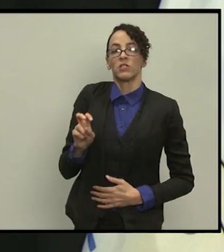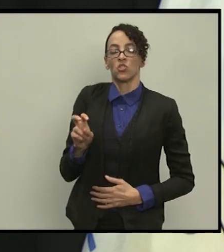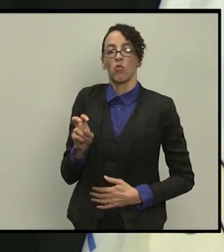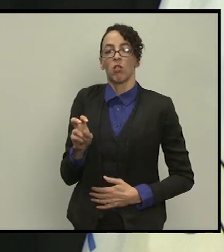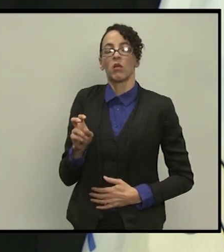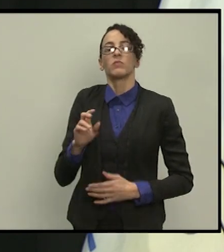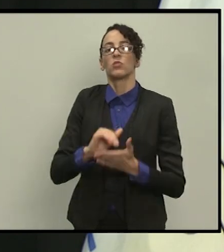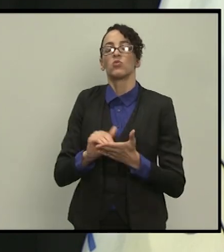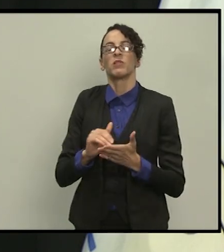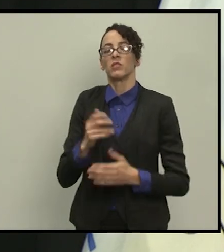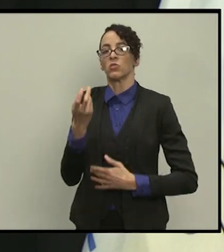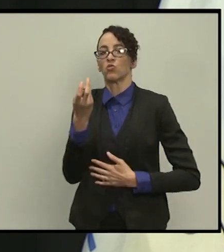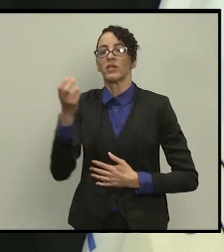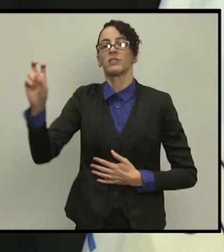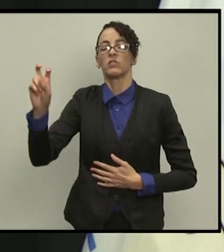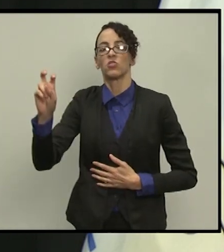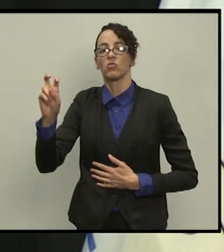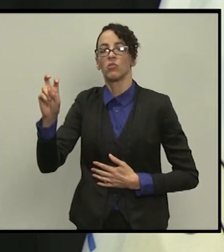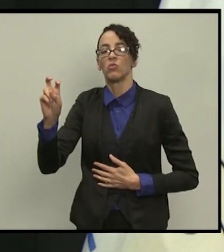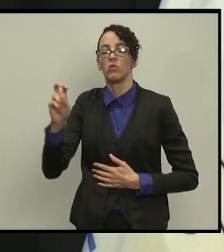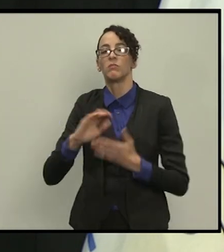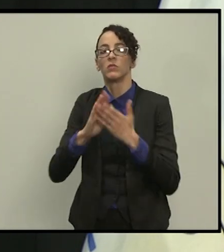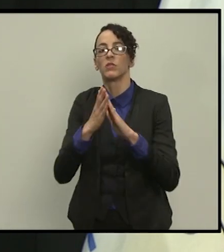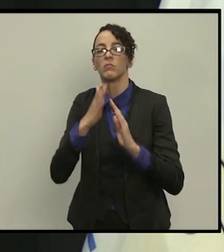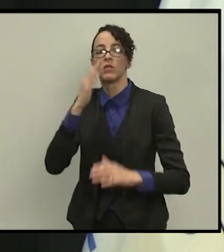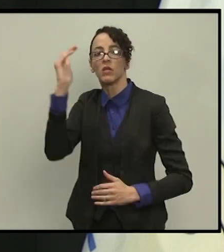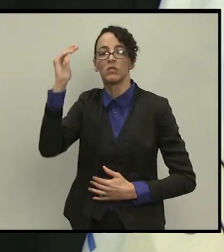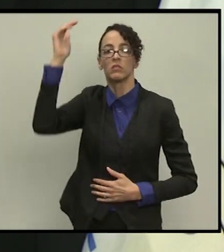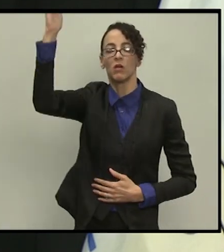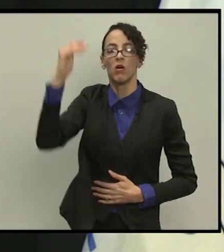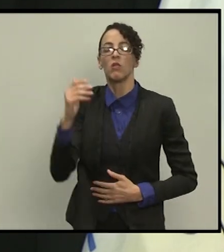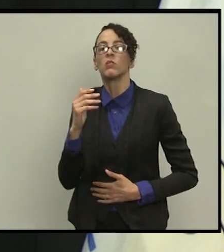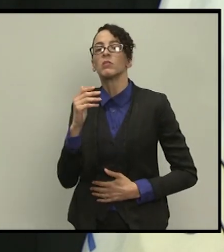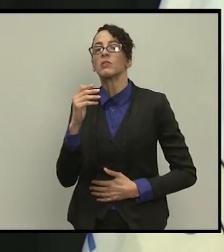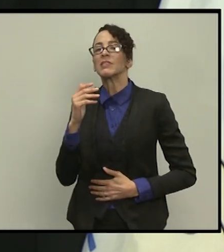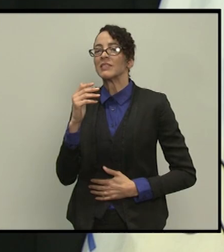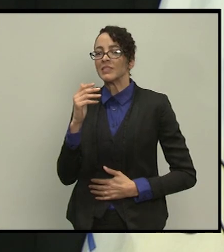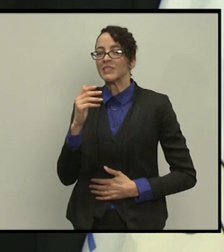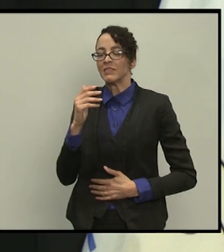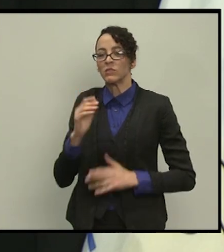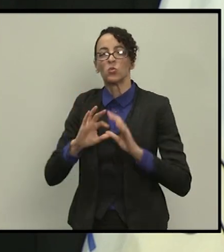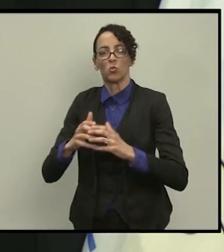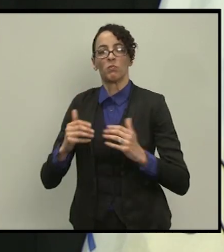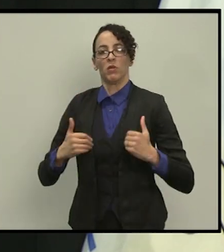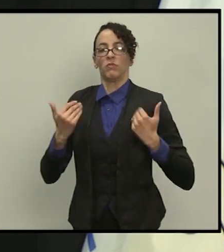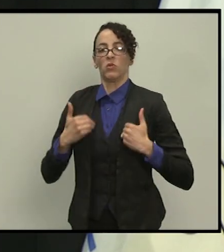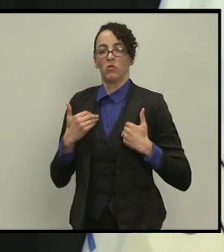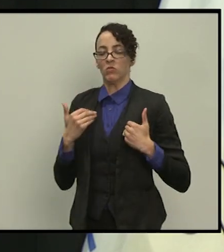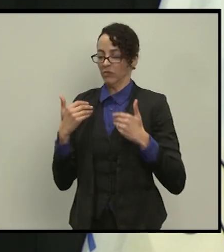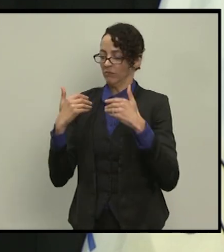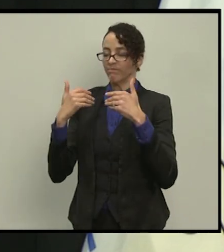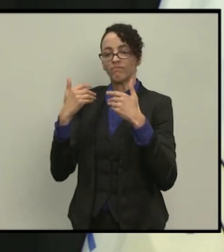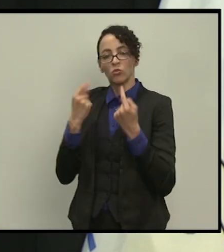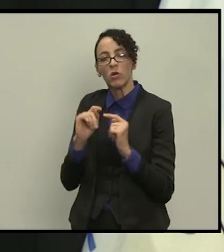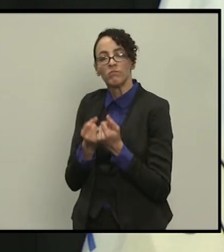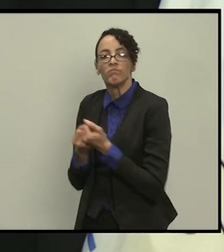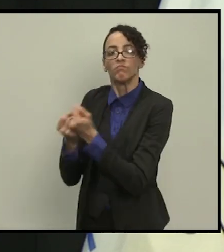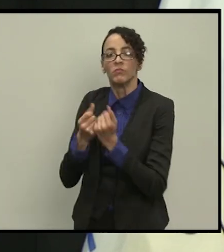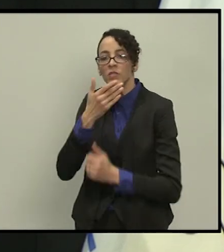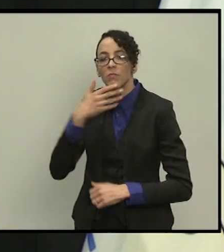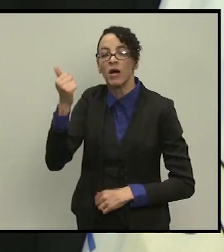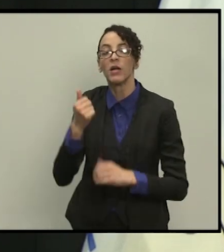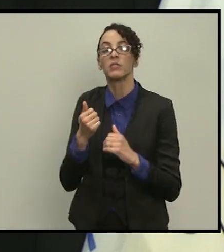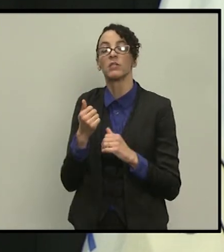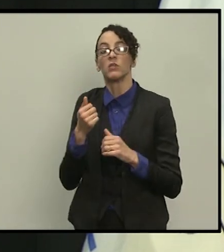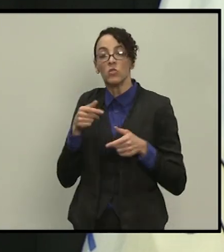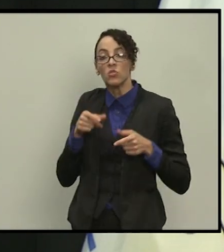are very concerned about what happens through this process. As we are thinking about employment and economic recovery, a lot of our young people are